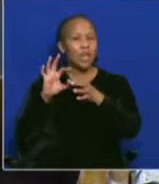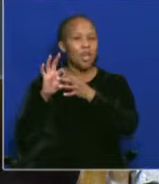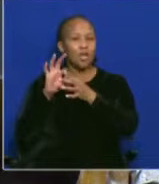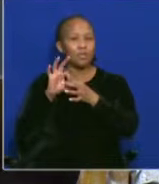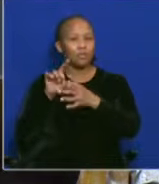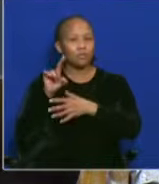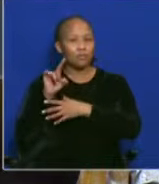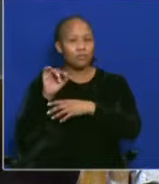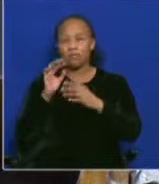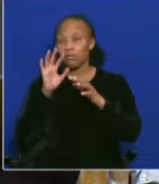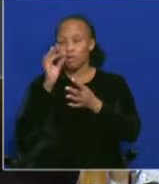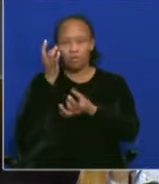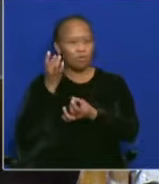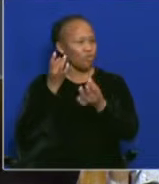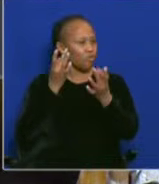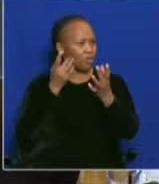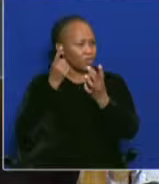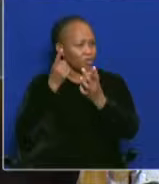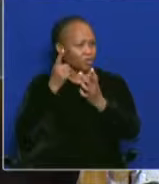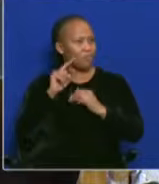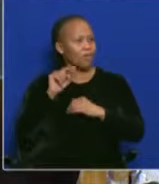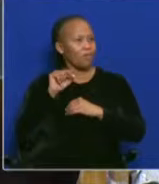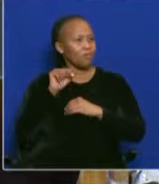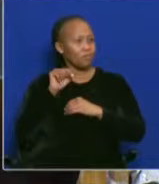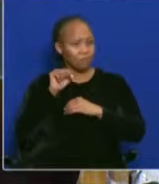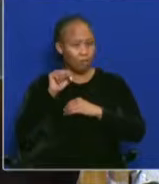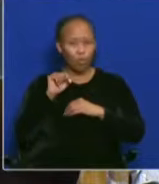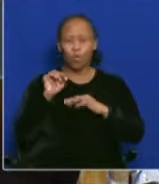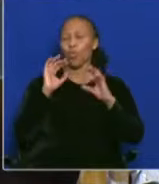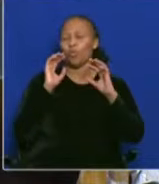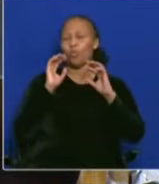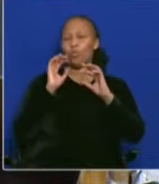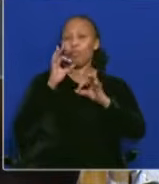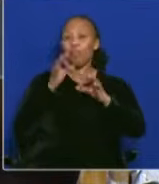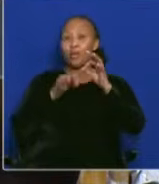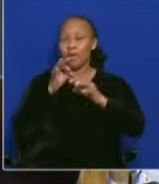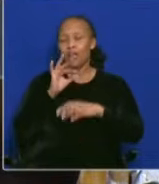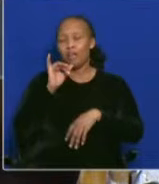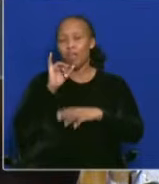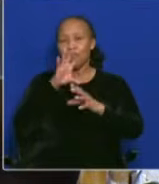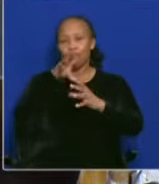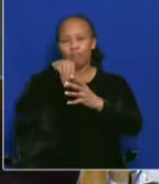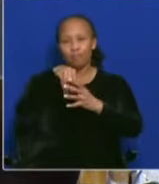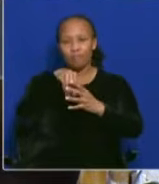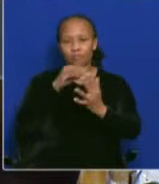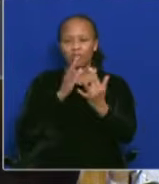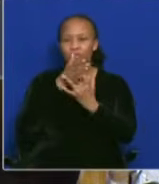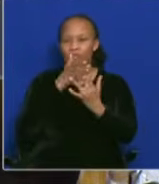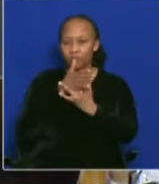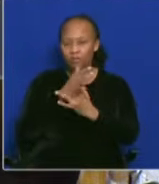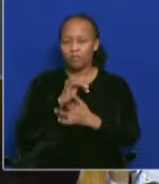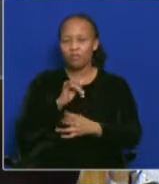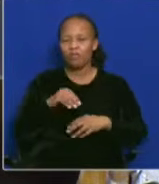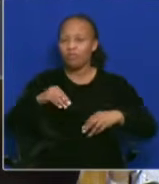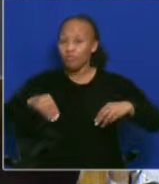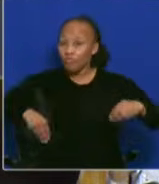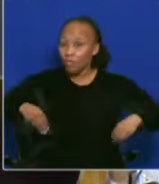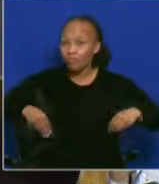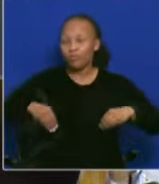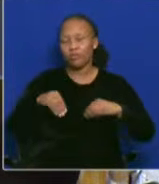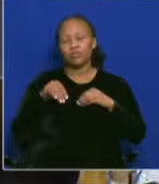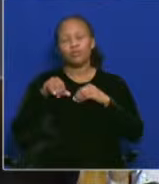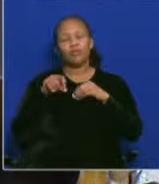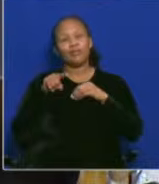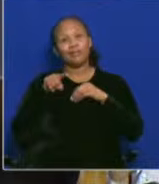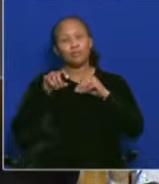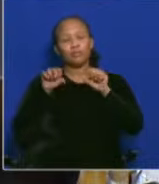into Criminality, Political Interference and Corruption in the Criminal Justice System, the Commission, nor has it been requested